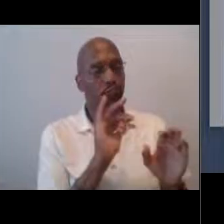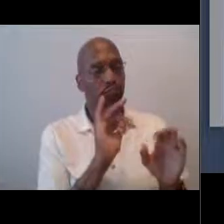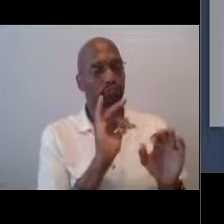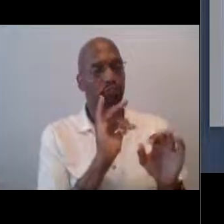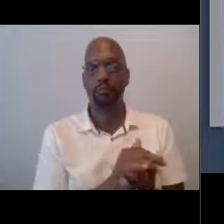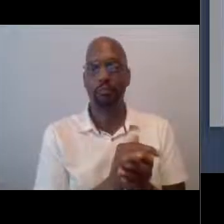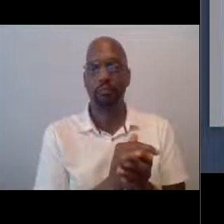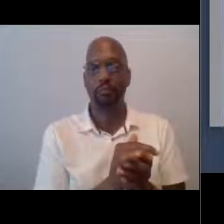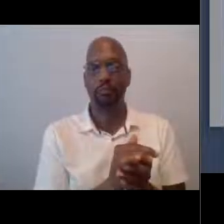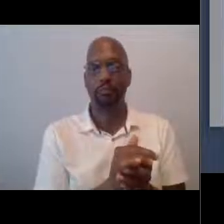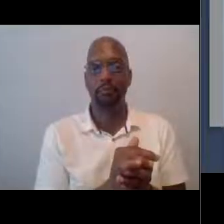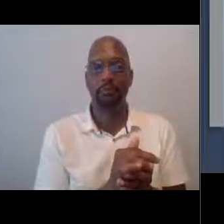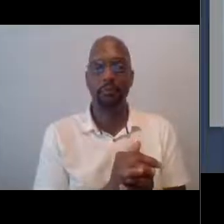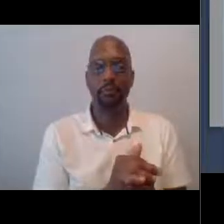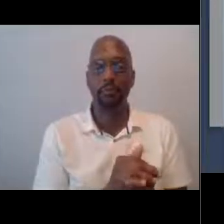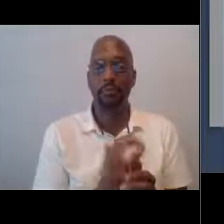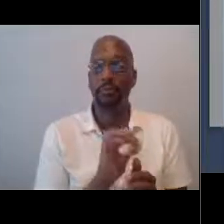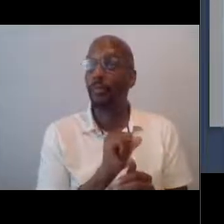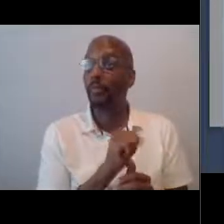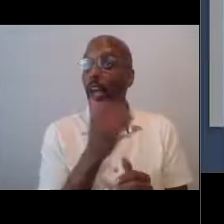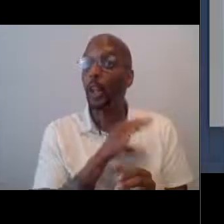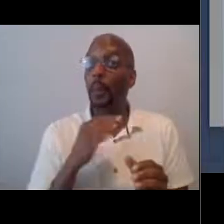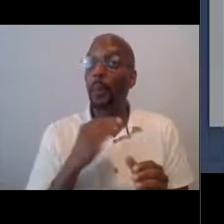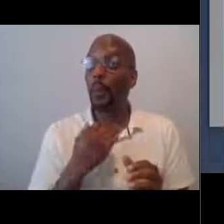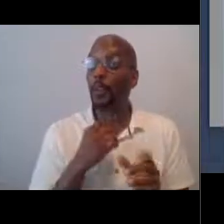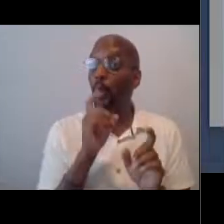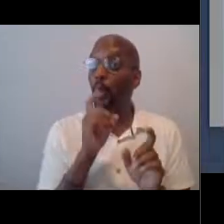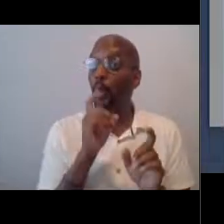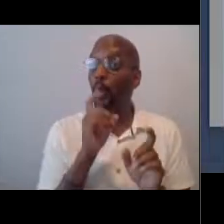Do we have any other commissioners that have questions or comments?